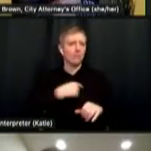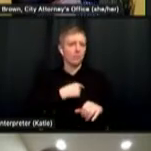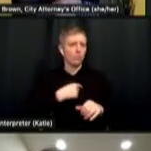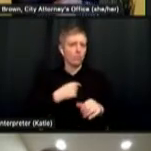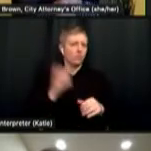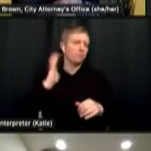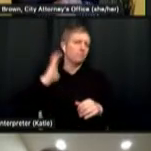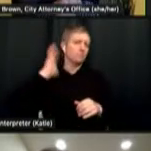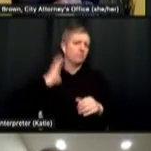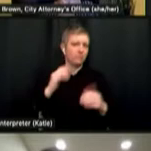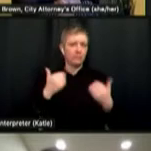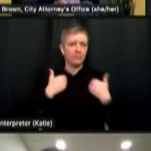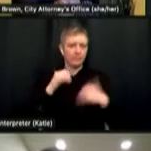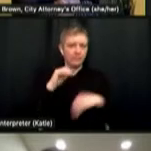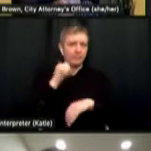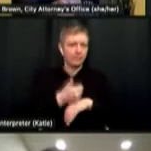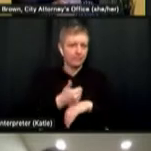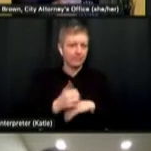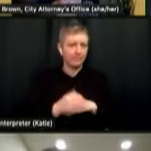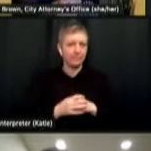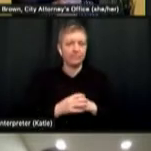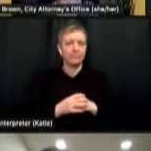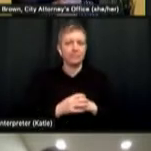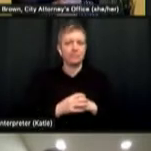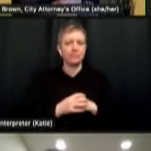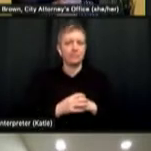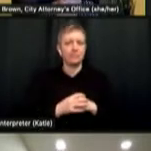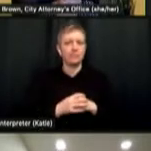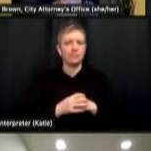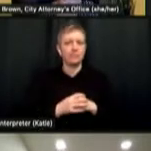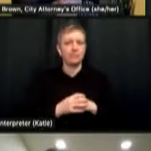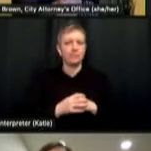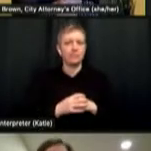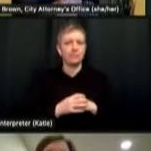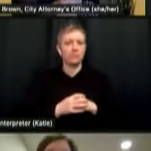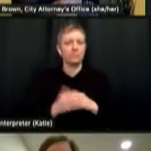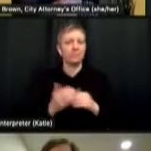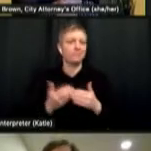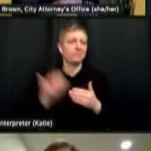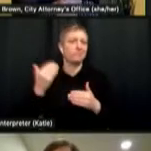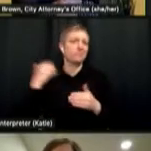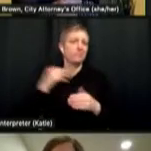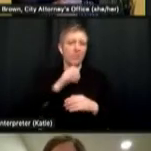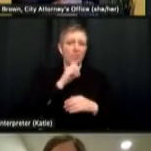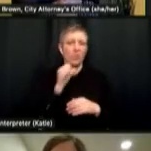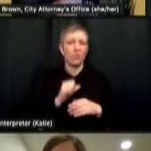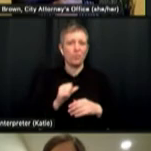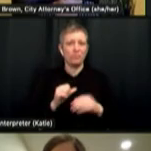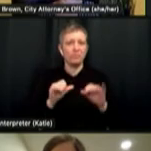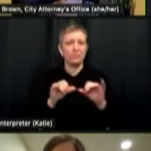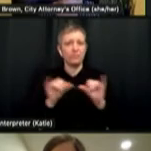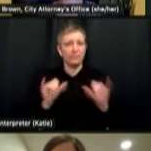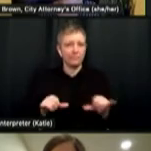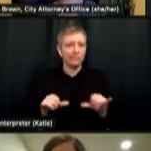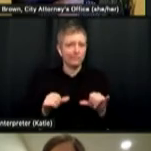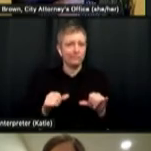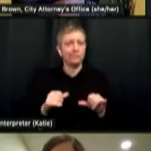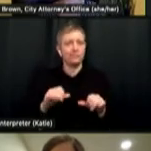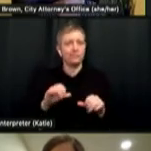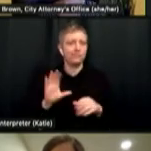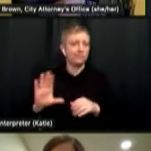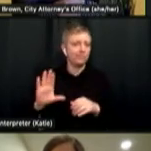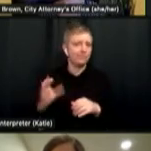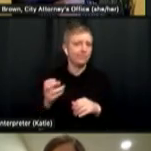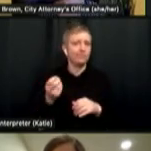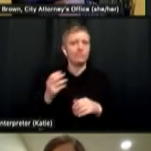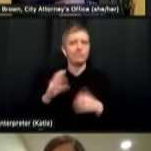as a medieval archaic system in the whole process of dealing with